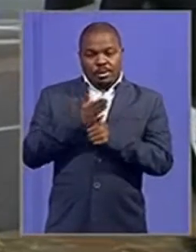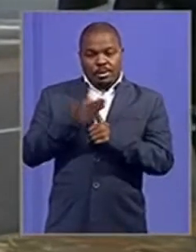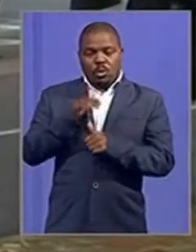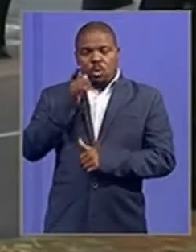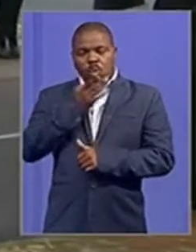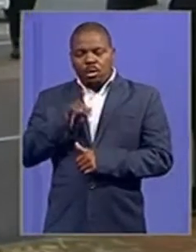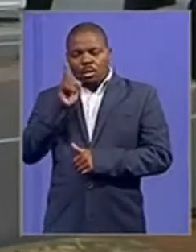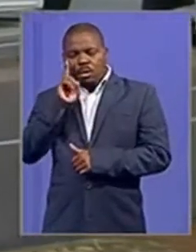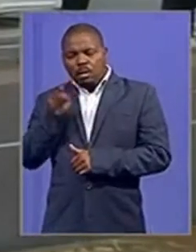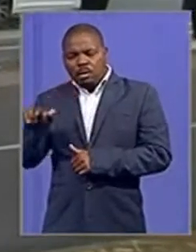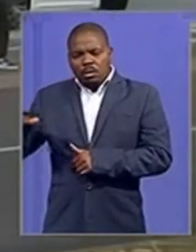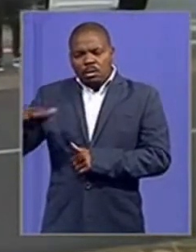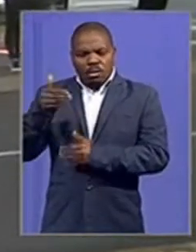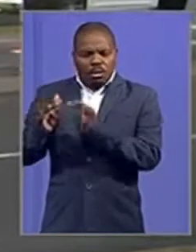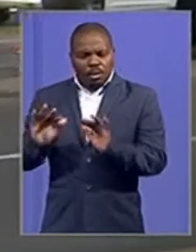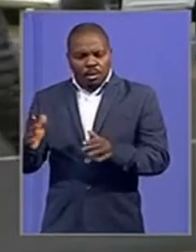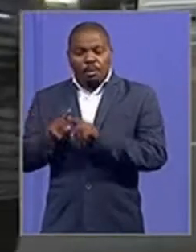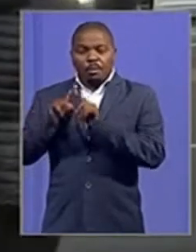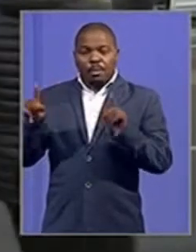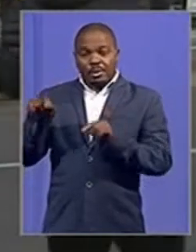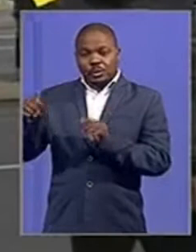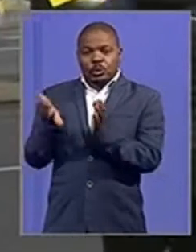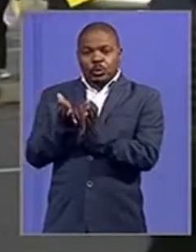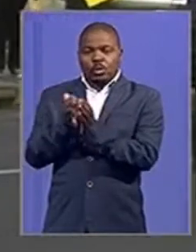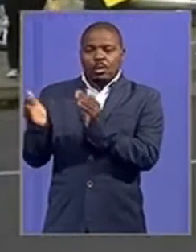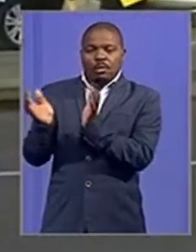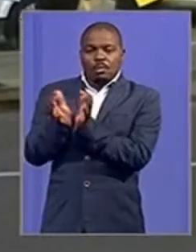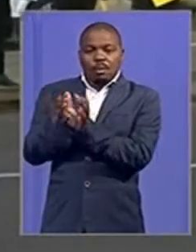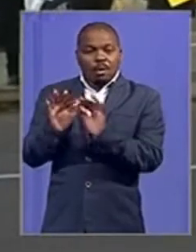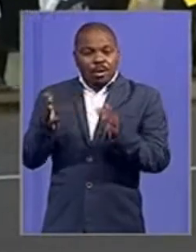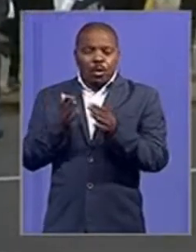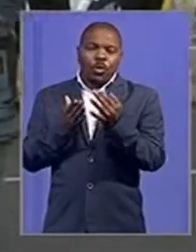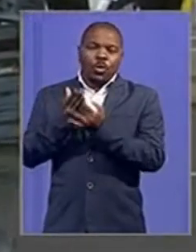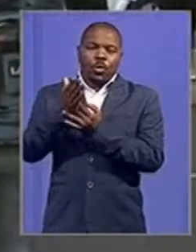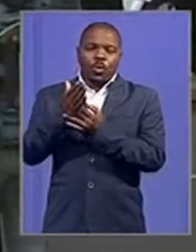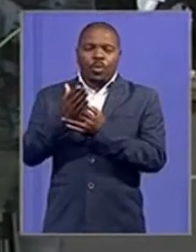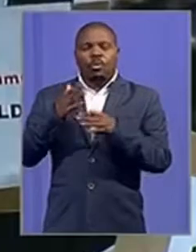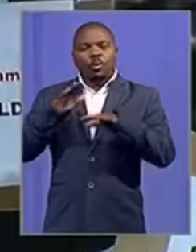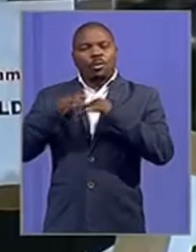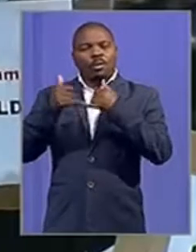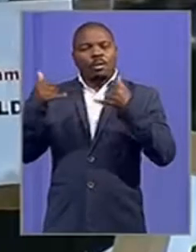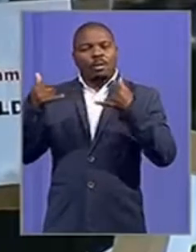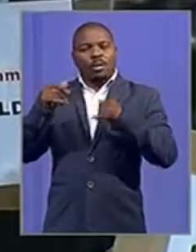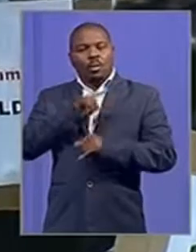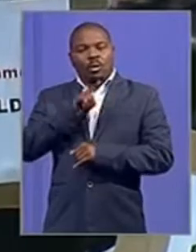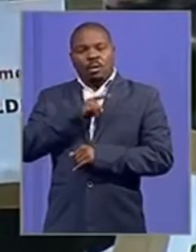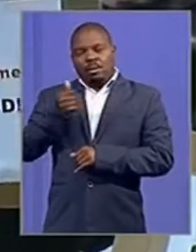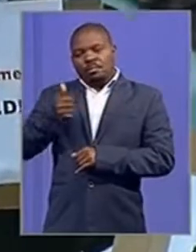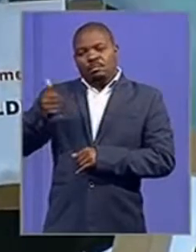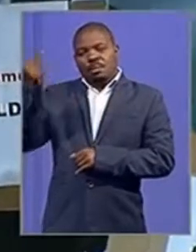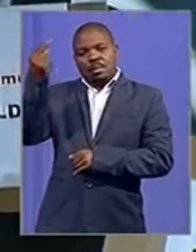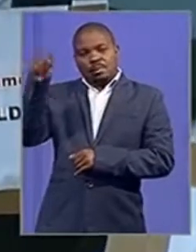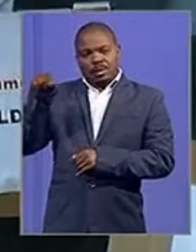lekola maemo sekolong se empa kopano ya yona le sekolo e tshwere go marangrang a dikgokaganyo ka ge tlhogo ya sekolo e le lefelong